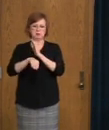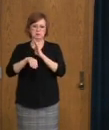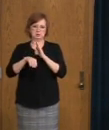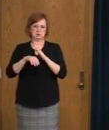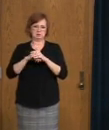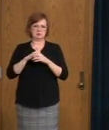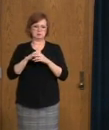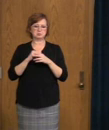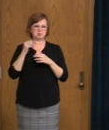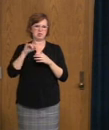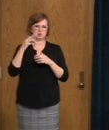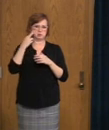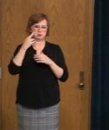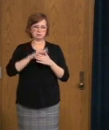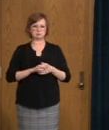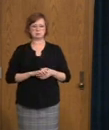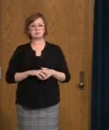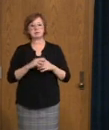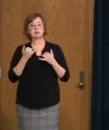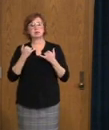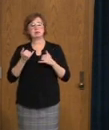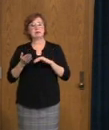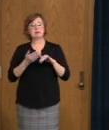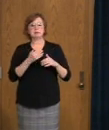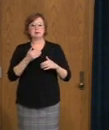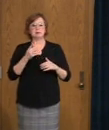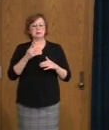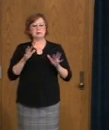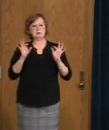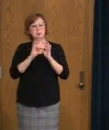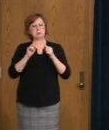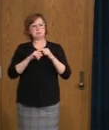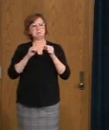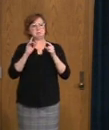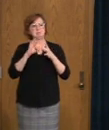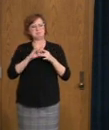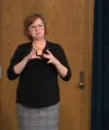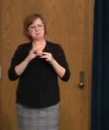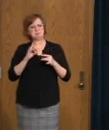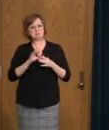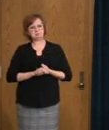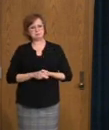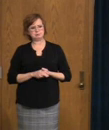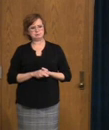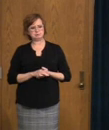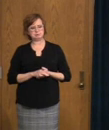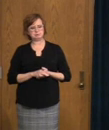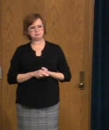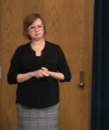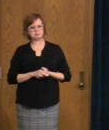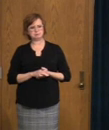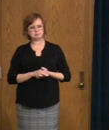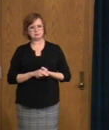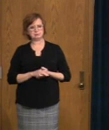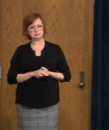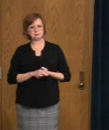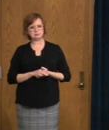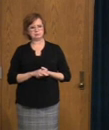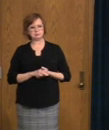And with that, I just want to say that I think this is a week after many weeks that we